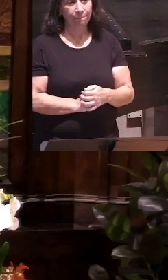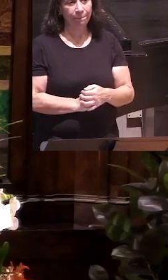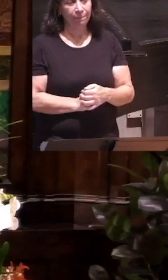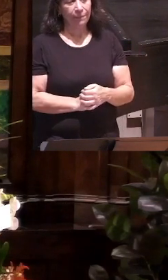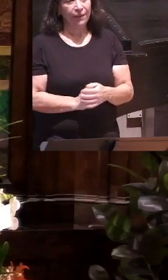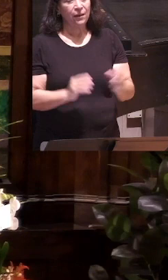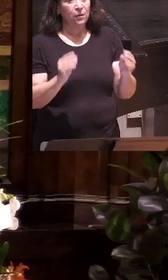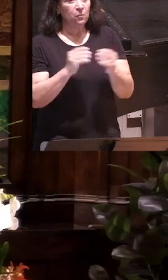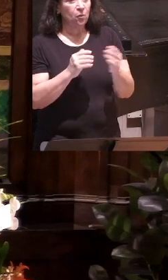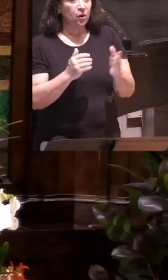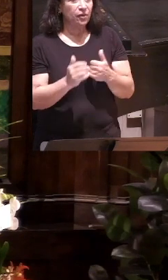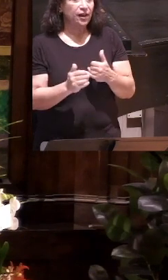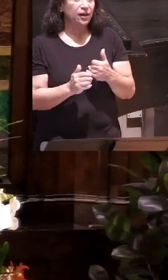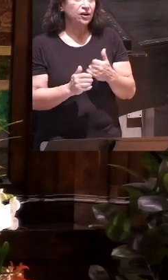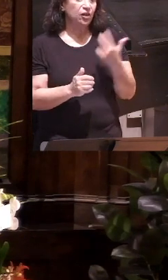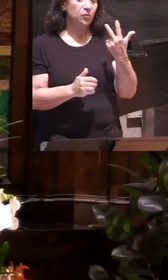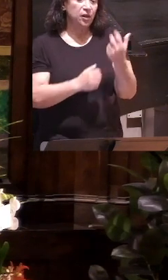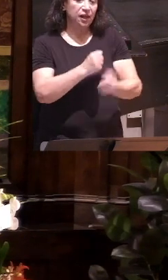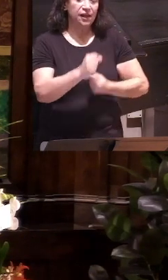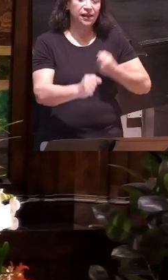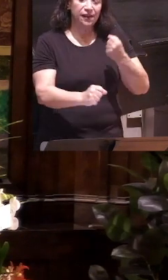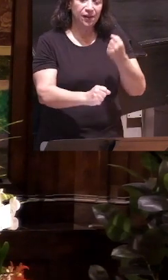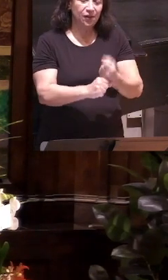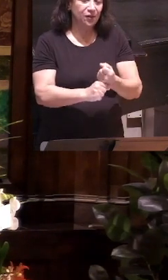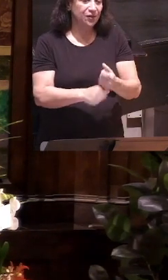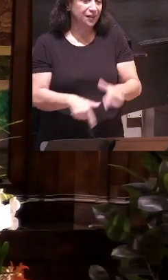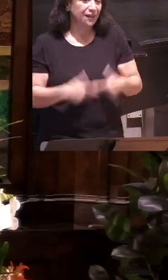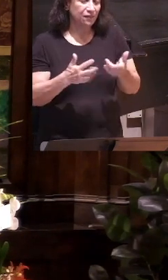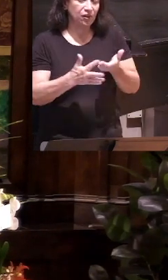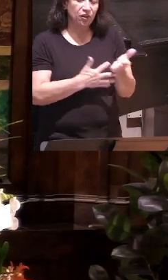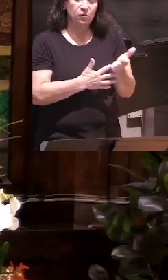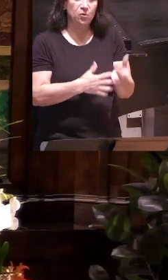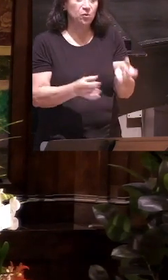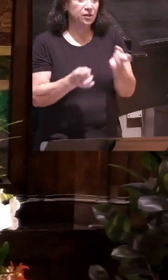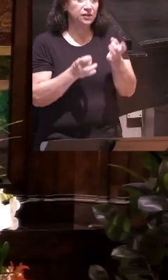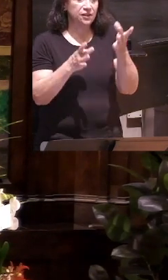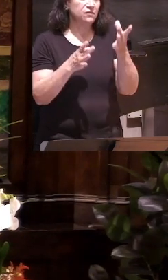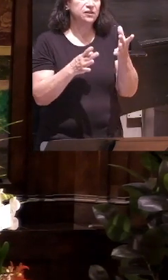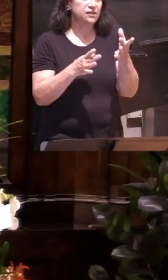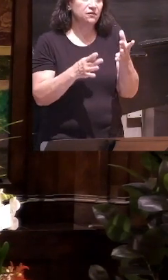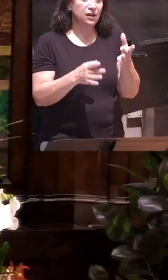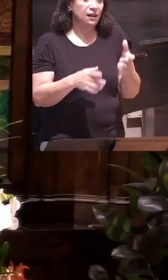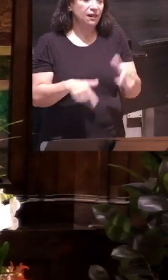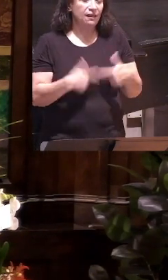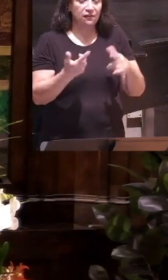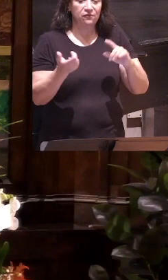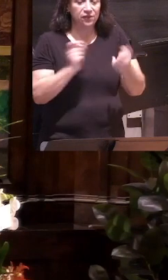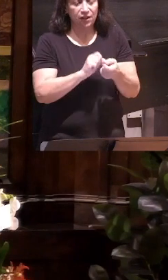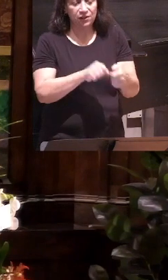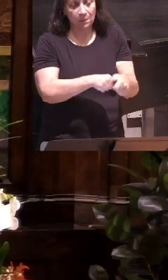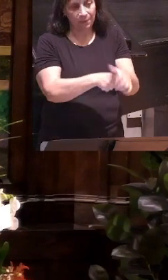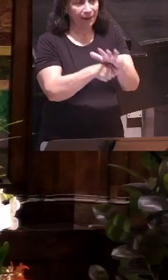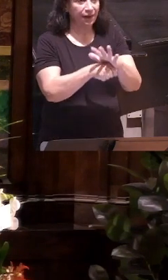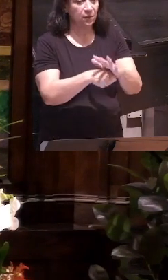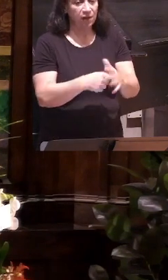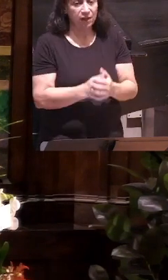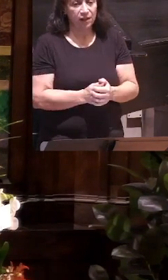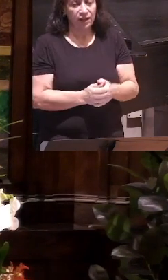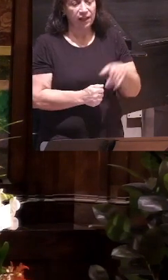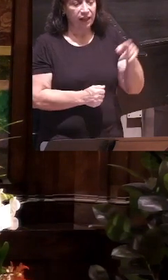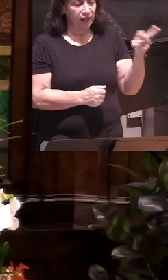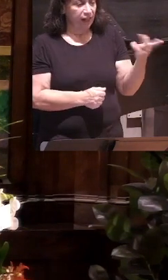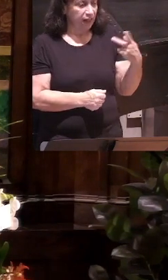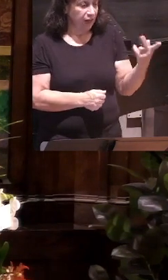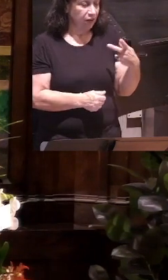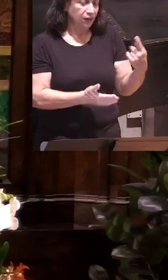After more than 3 years of living through a devastating, life-altering pandemic, he and